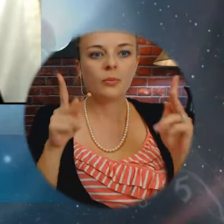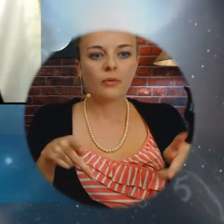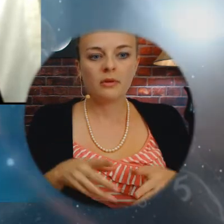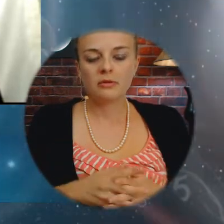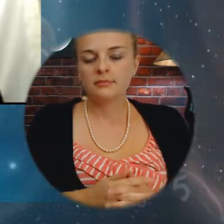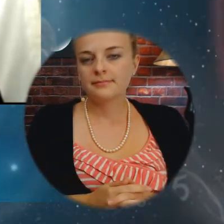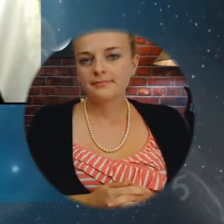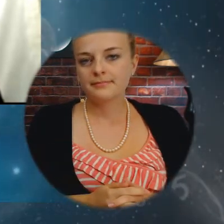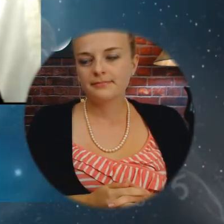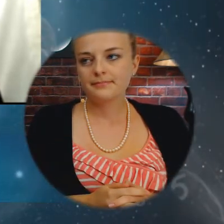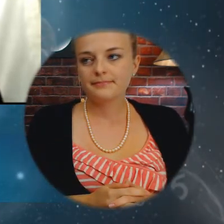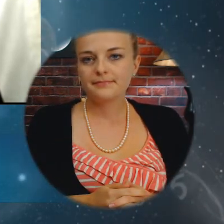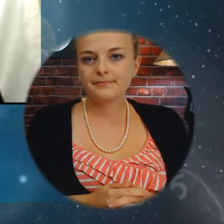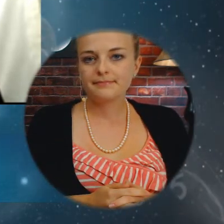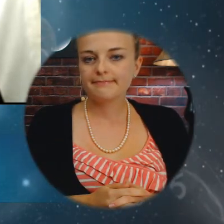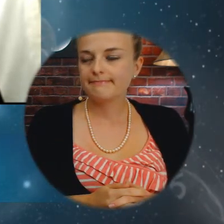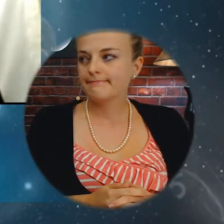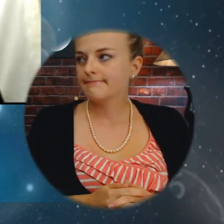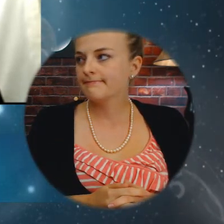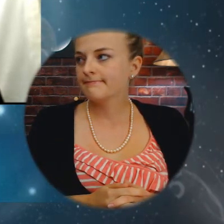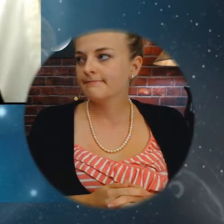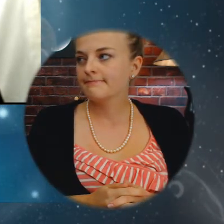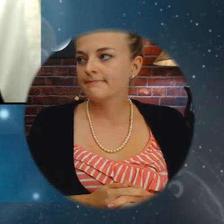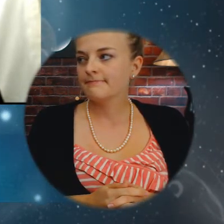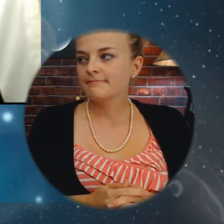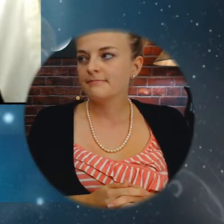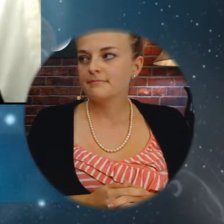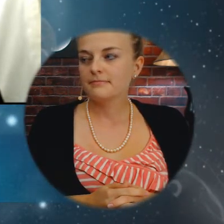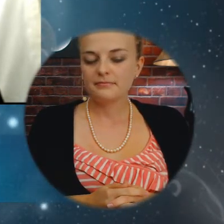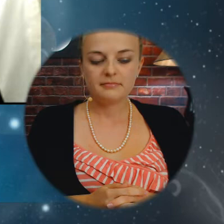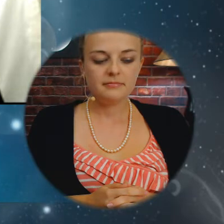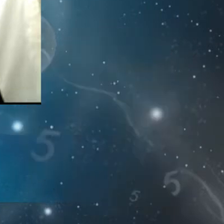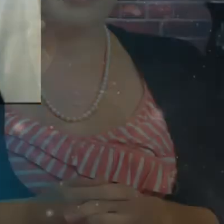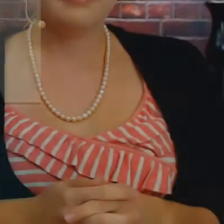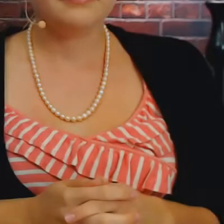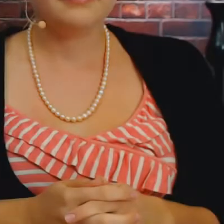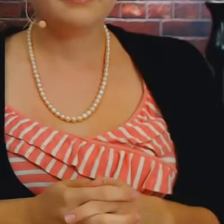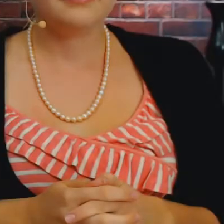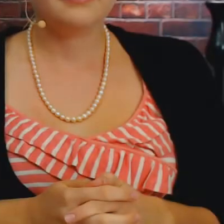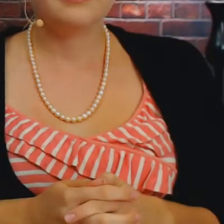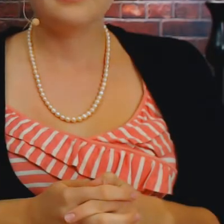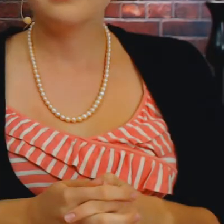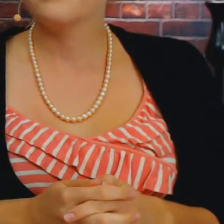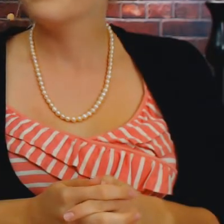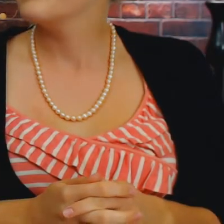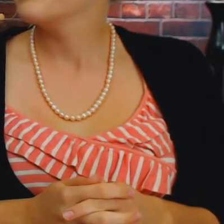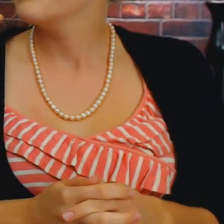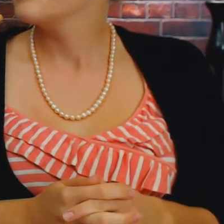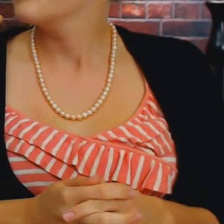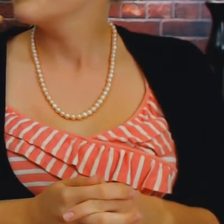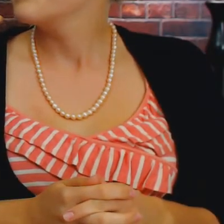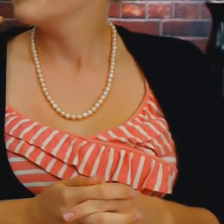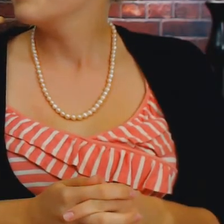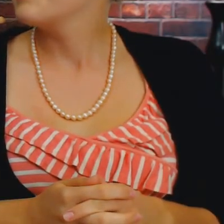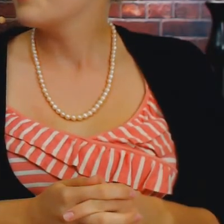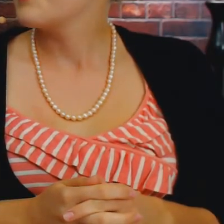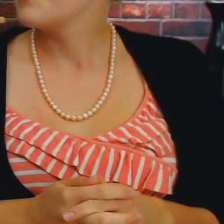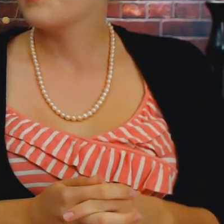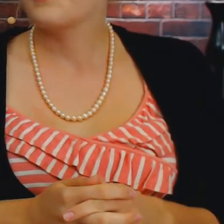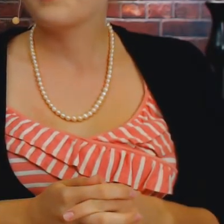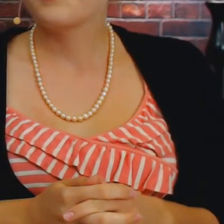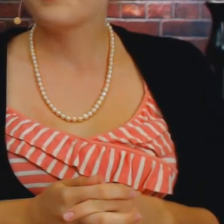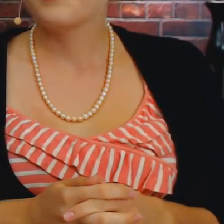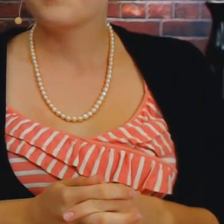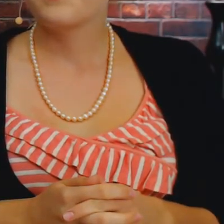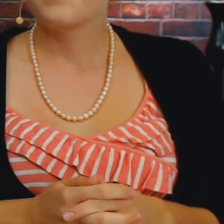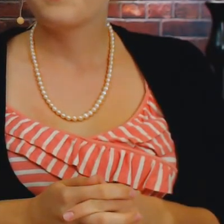when there's a lot of background noise. That's amazing. Really cool. Well, it sounds to me as a... And I'm completely out of, you know, my hearing